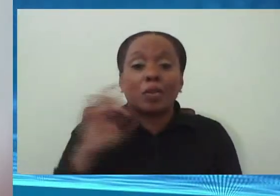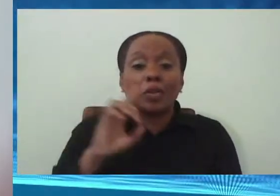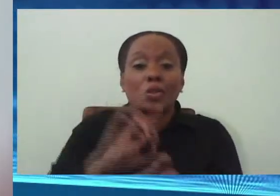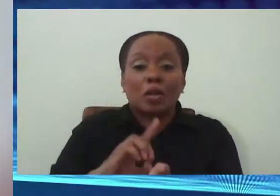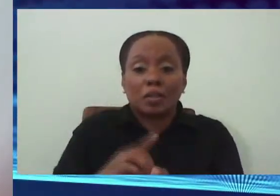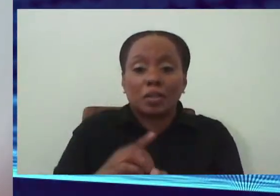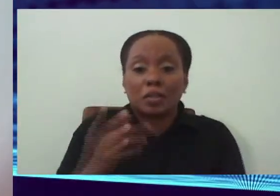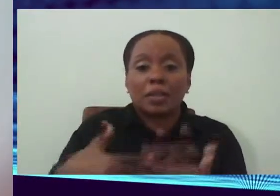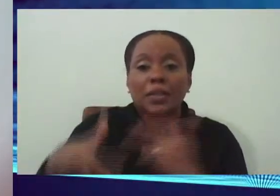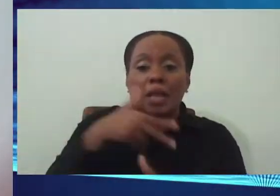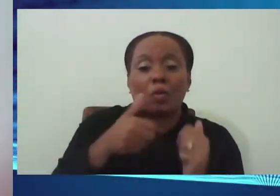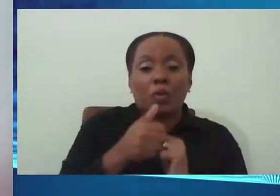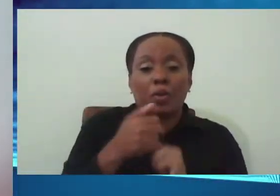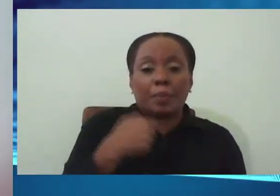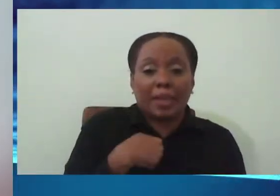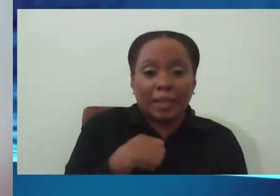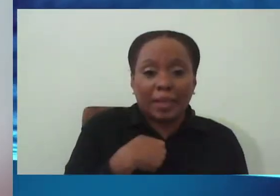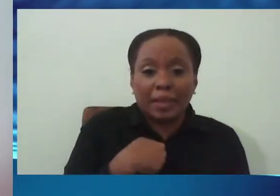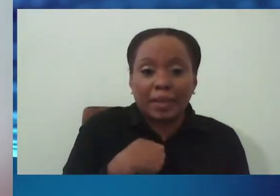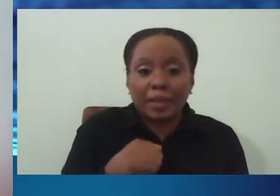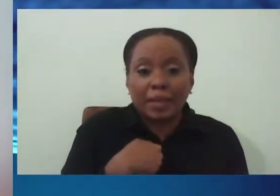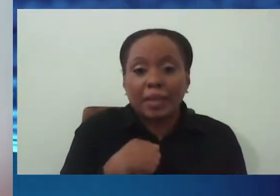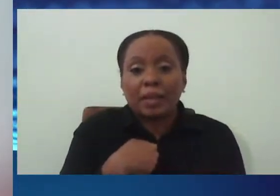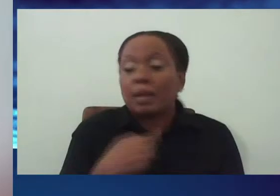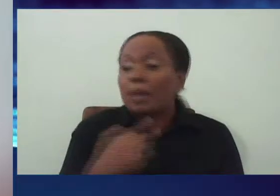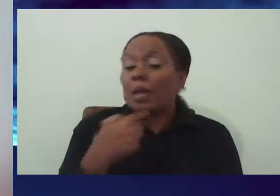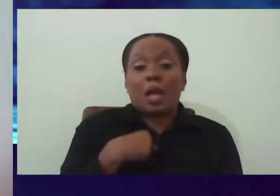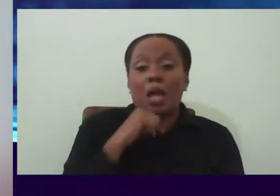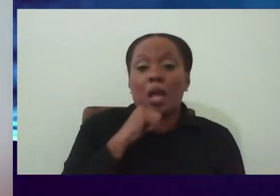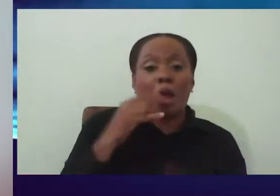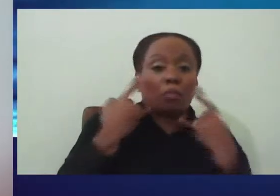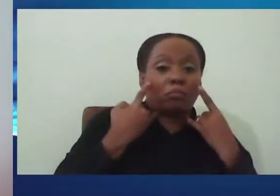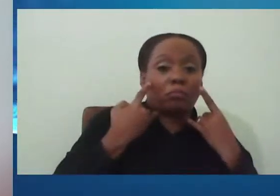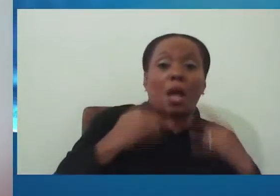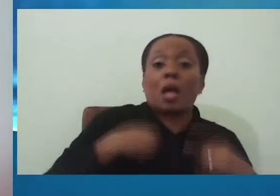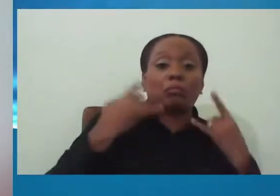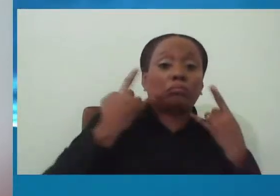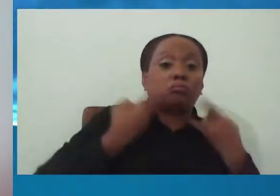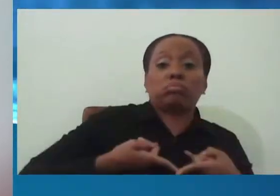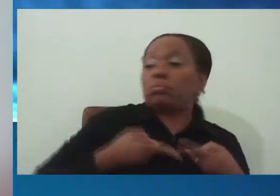interacting with me and I don't have on a mask, she doesn't have on a mask,